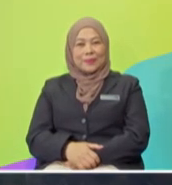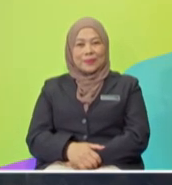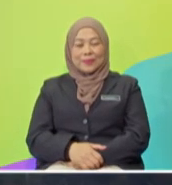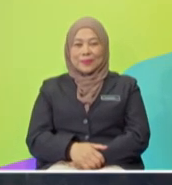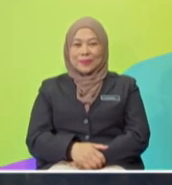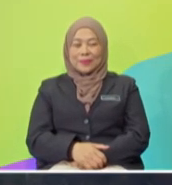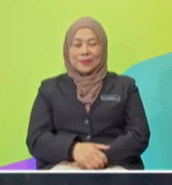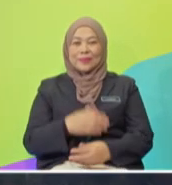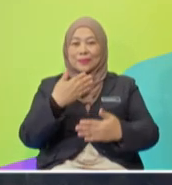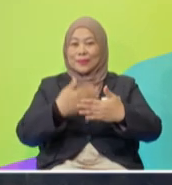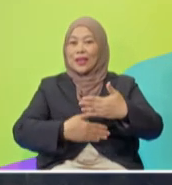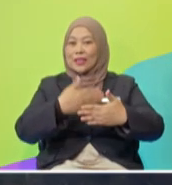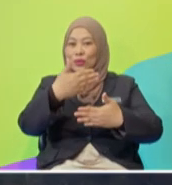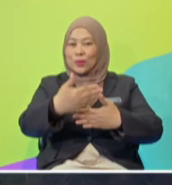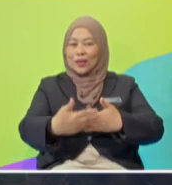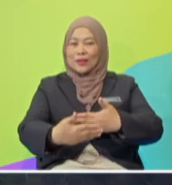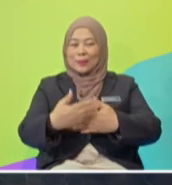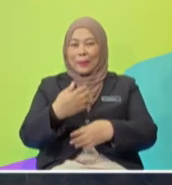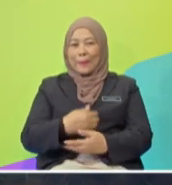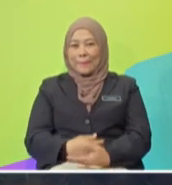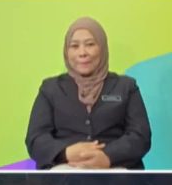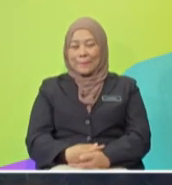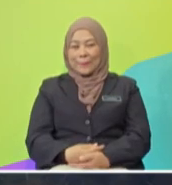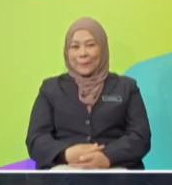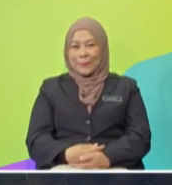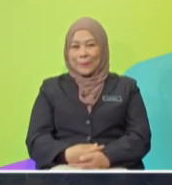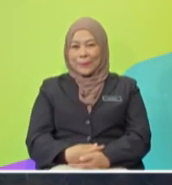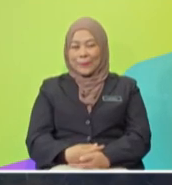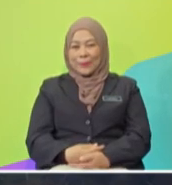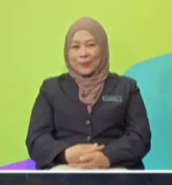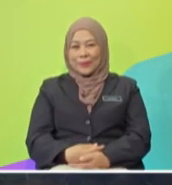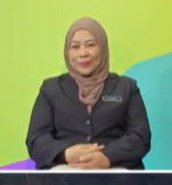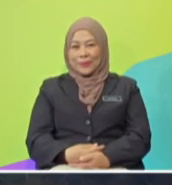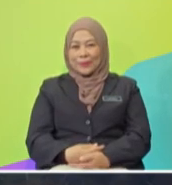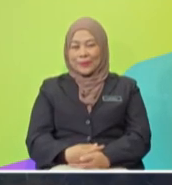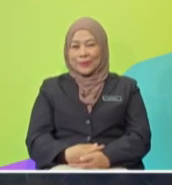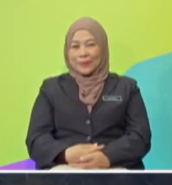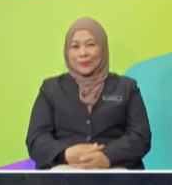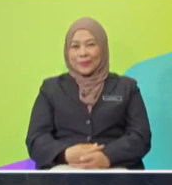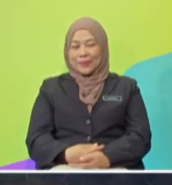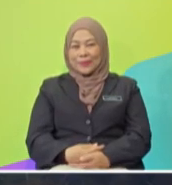one. What do we have? Wow, this is so fun. Okay.